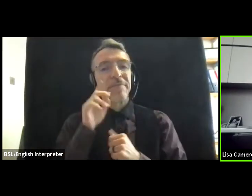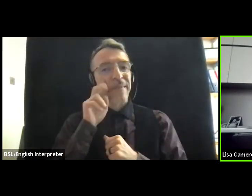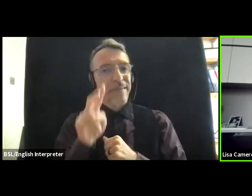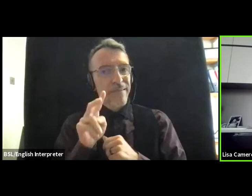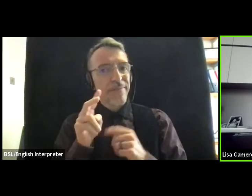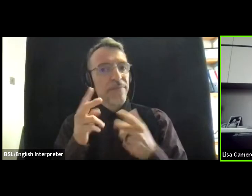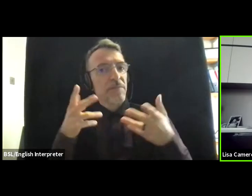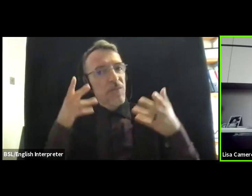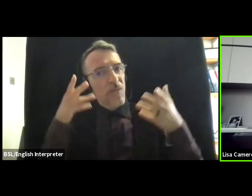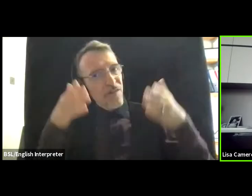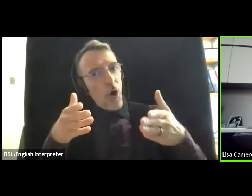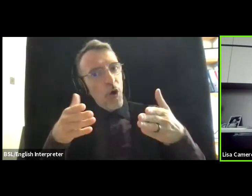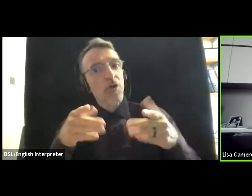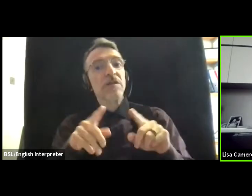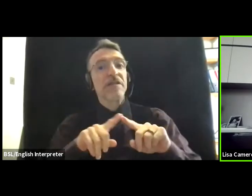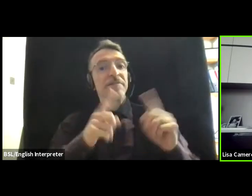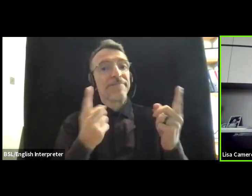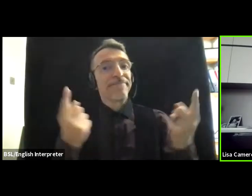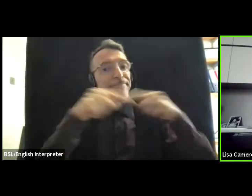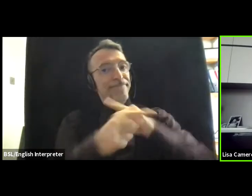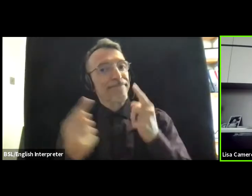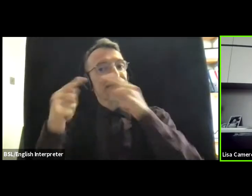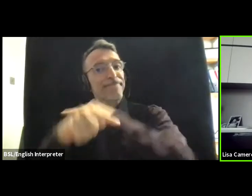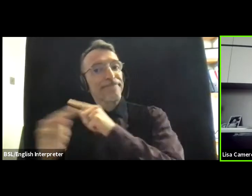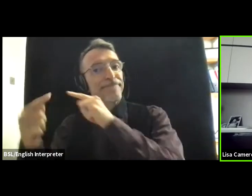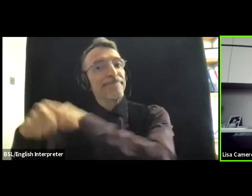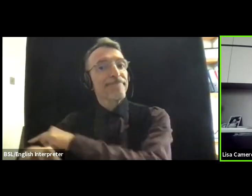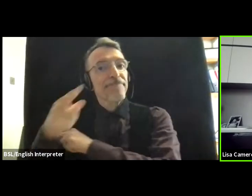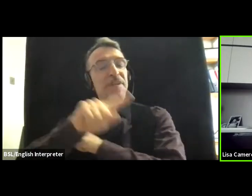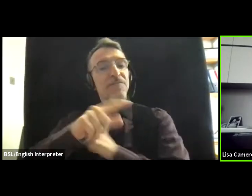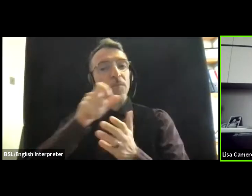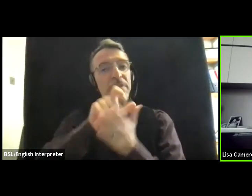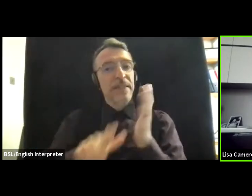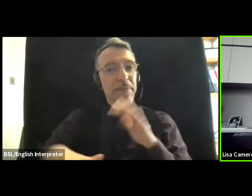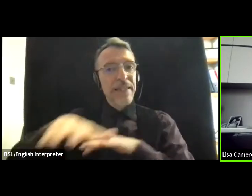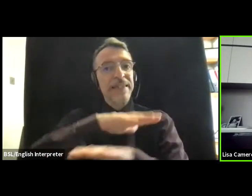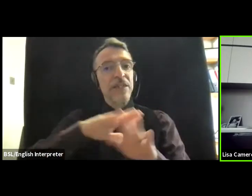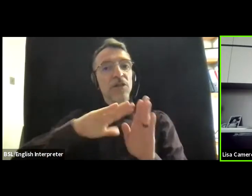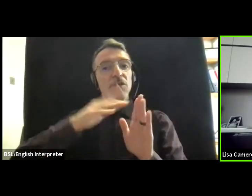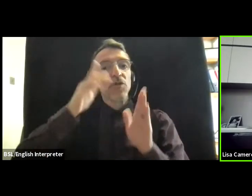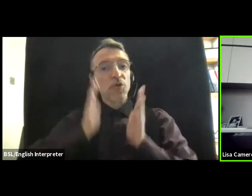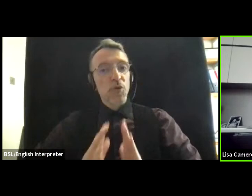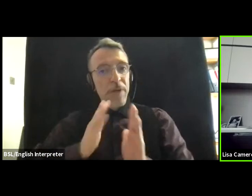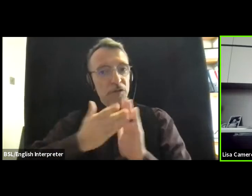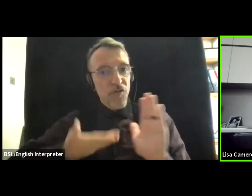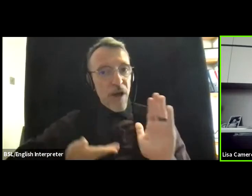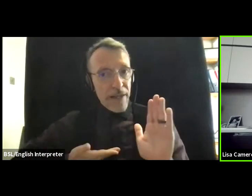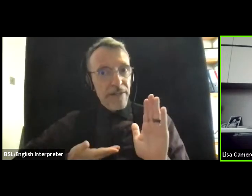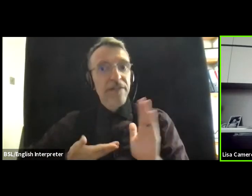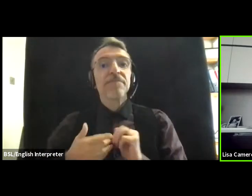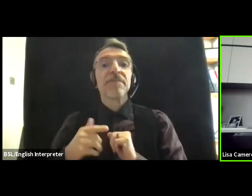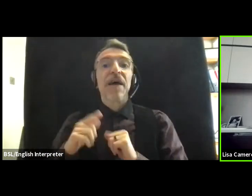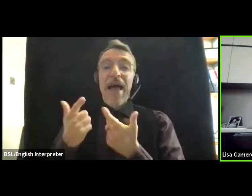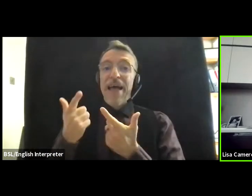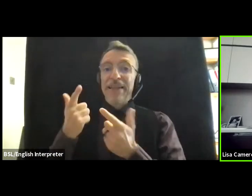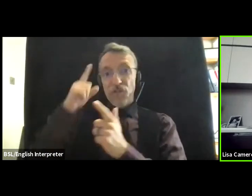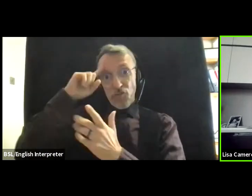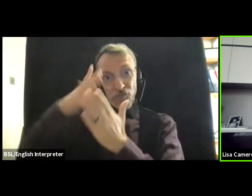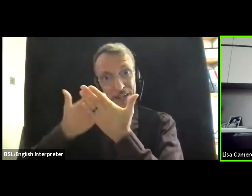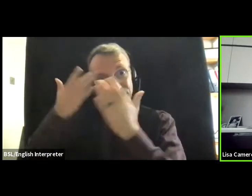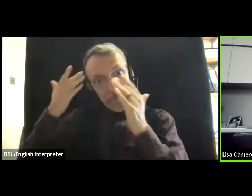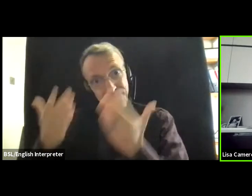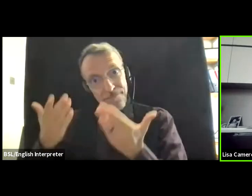of disability, disability rights and human rights, and freedom of religious belief. I'll